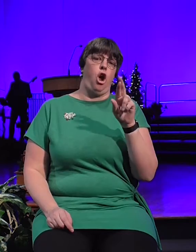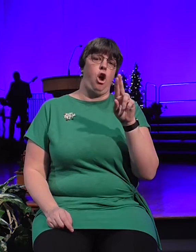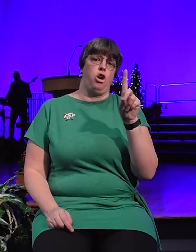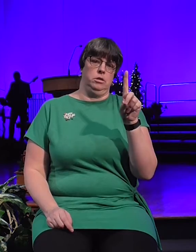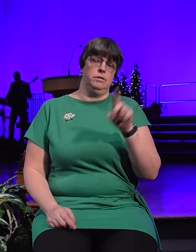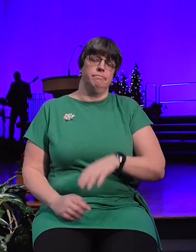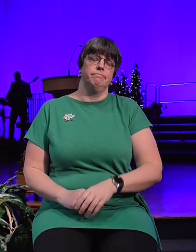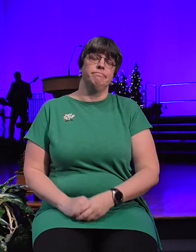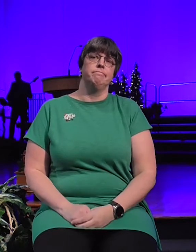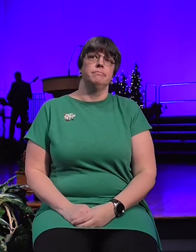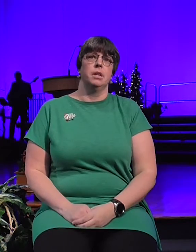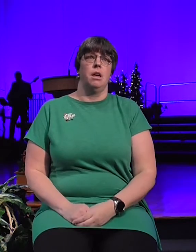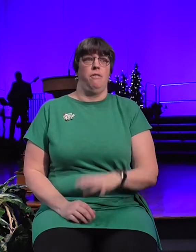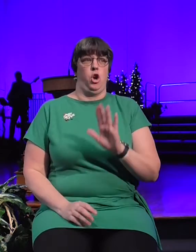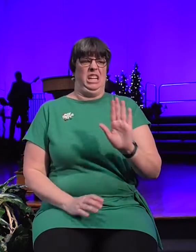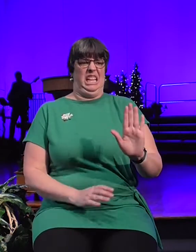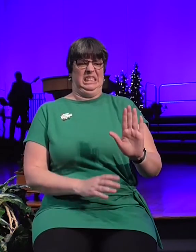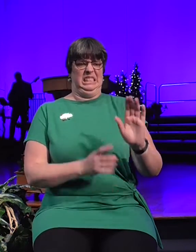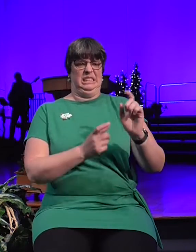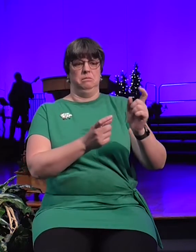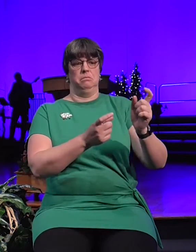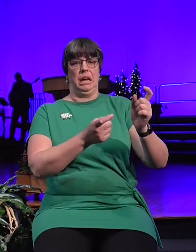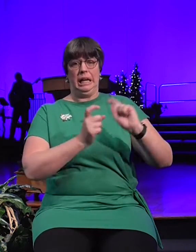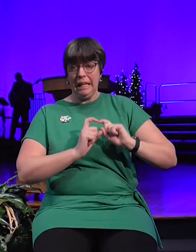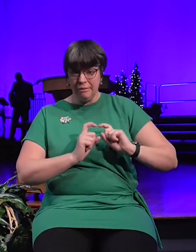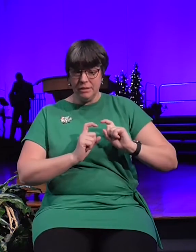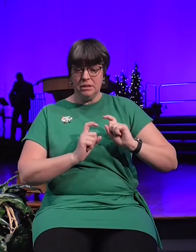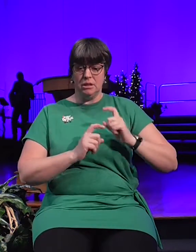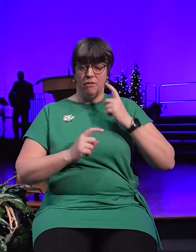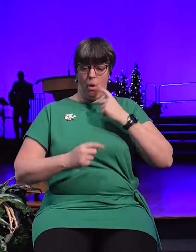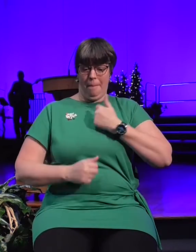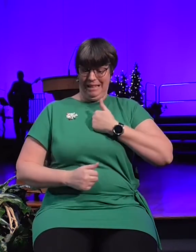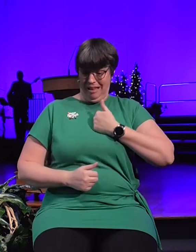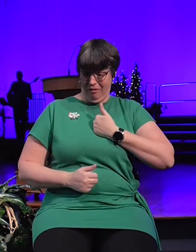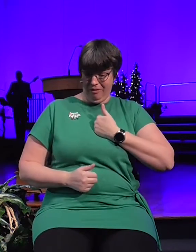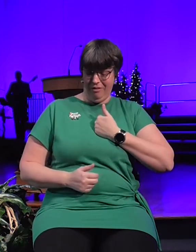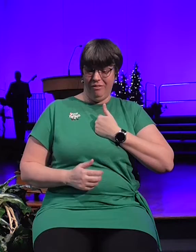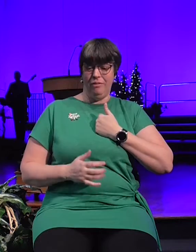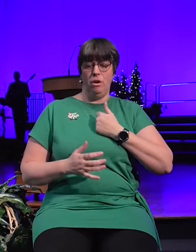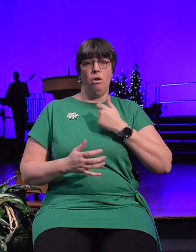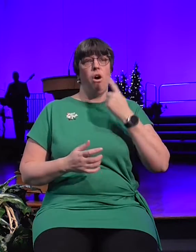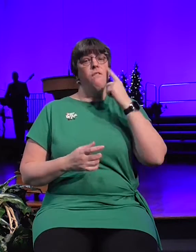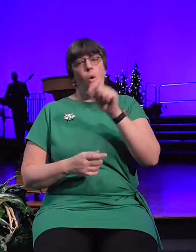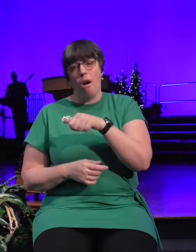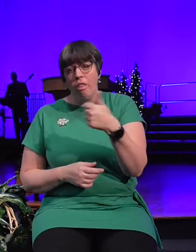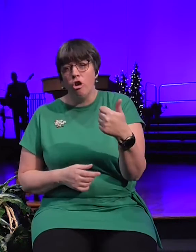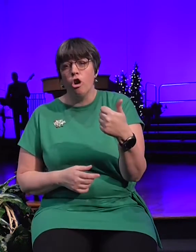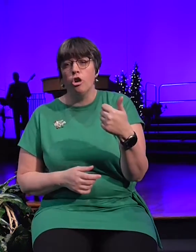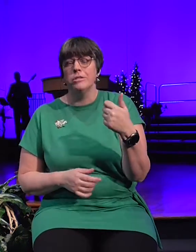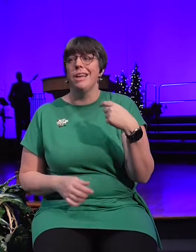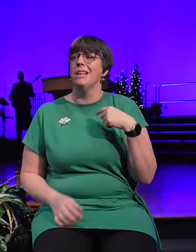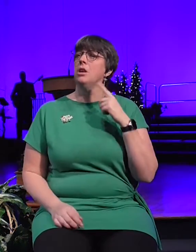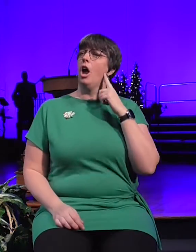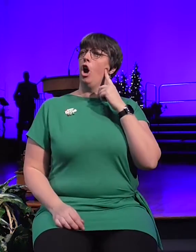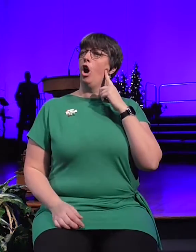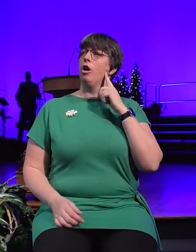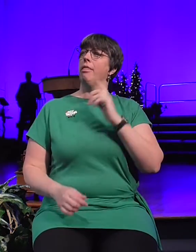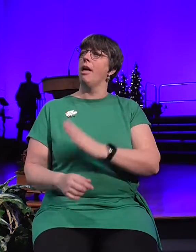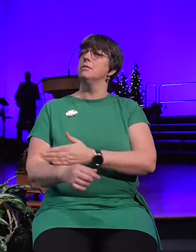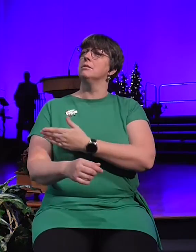gifts he has brought myself and so many others. And as I heard that song, I